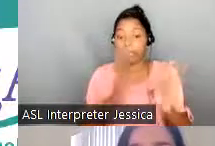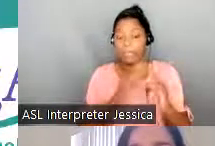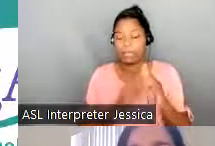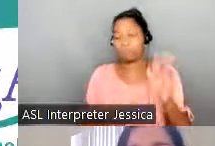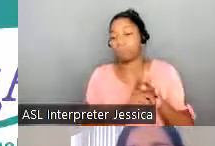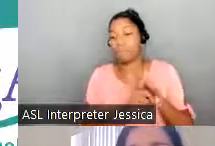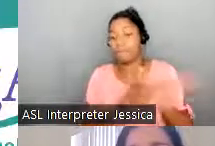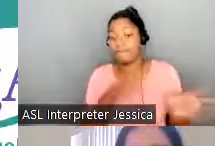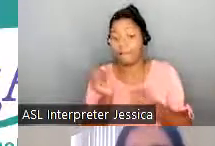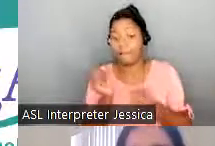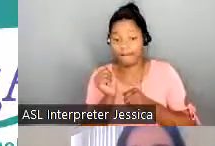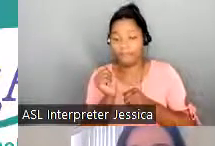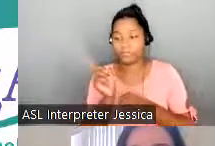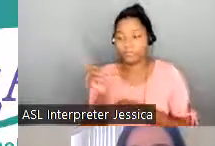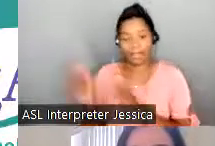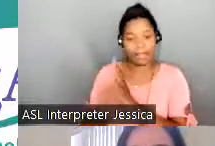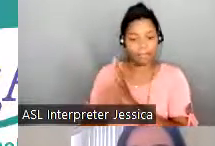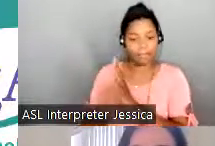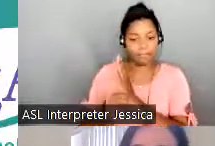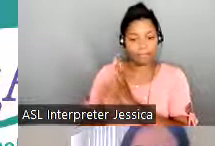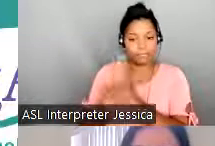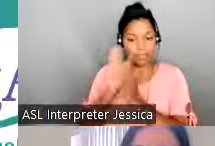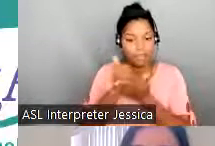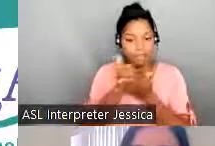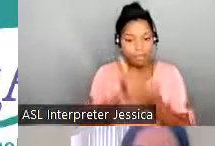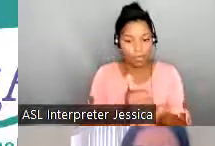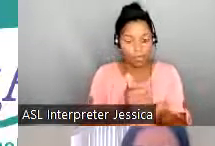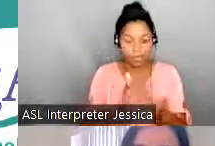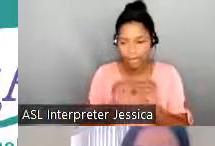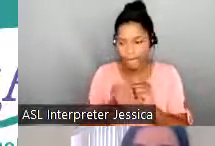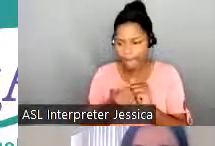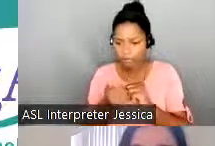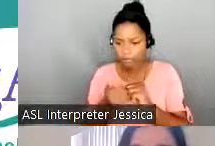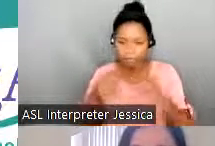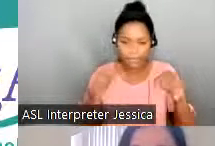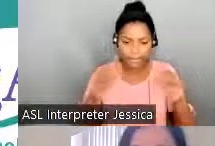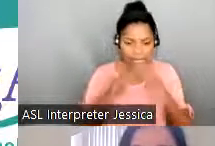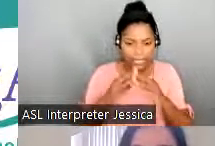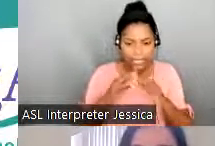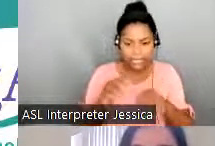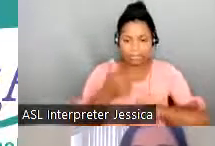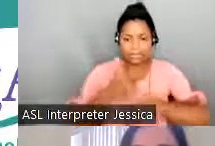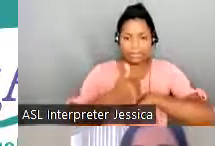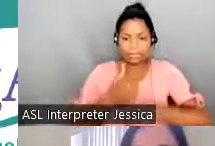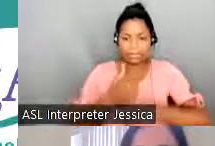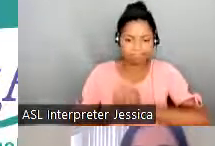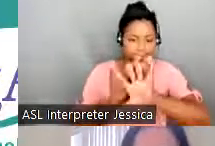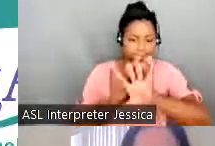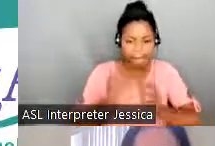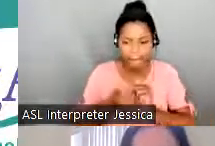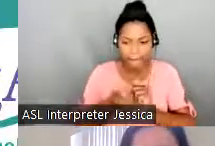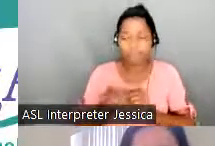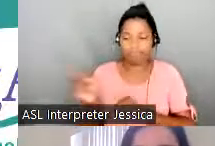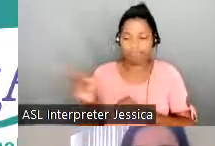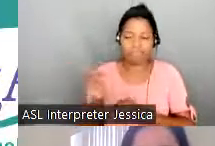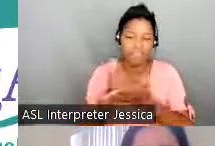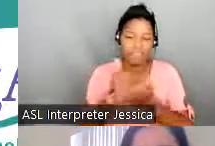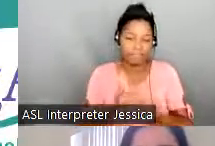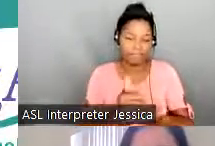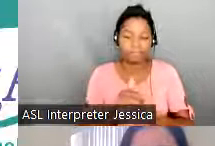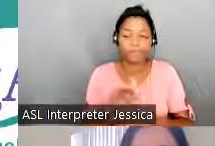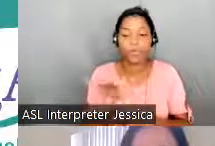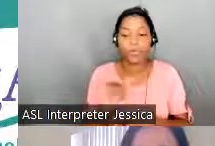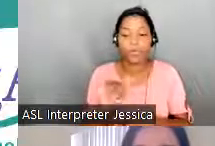pandemic. So this manual will help with maintaining and enhancing your existing virtual programming. And then also when exploring